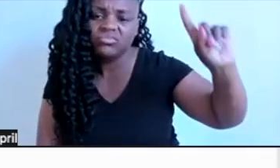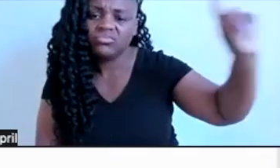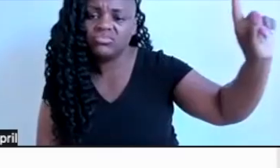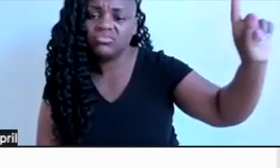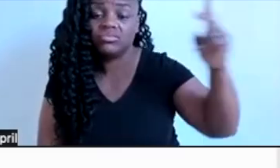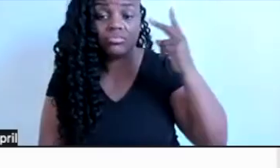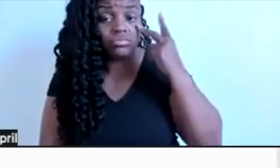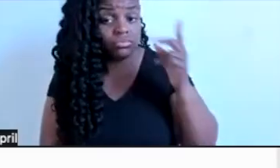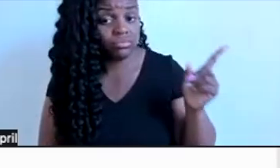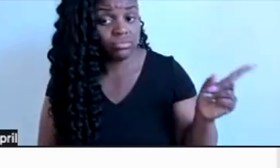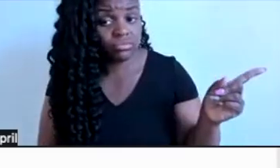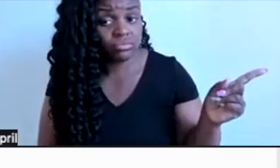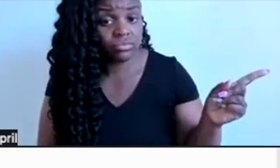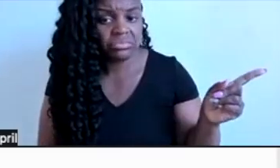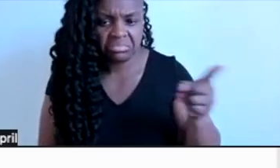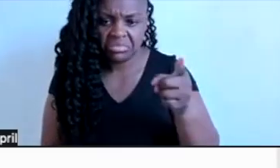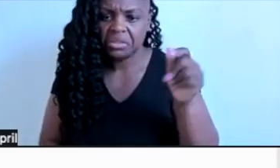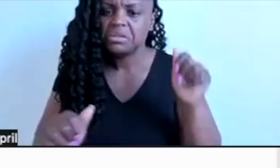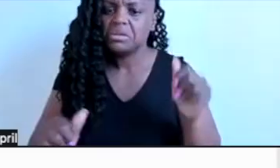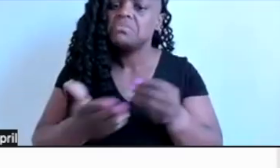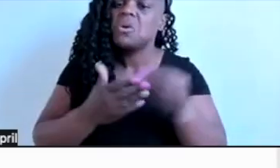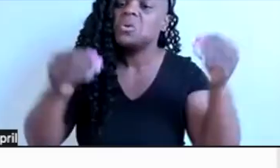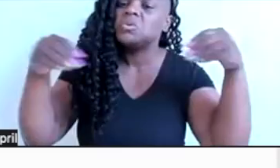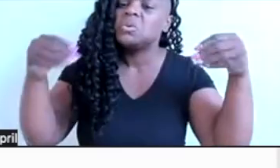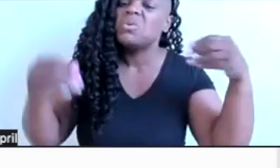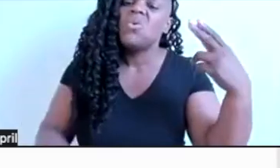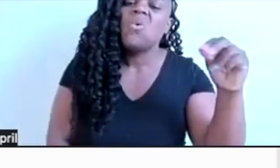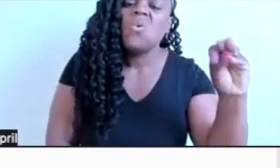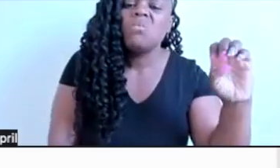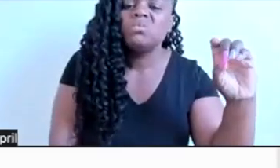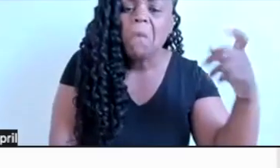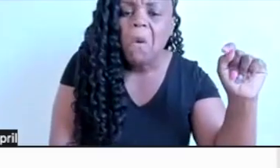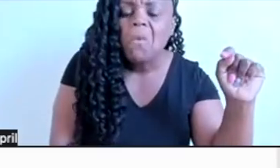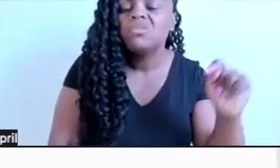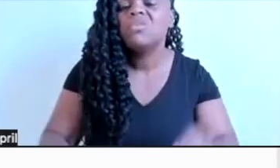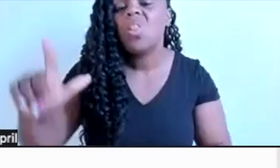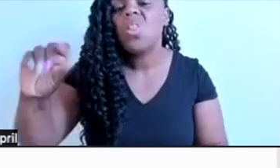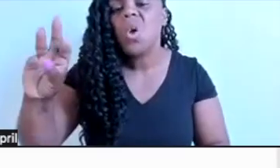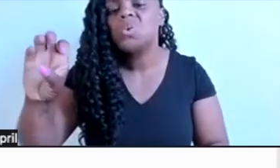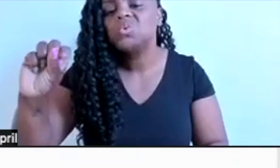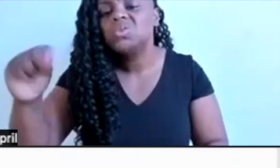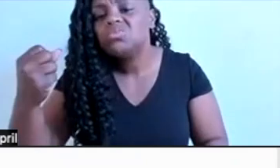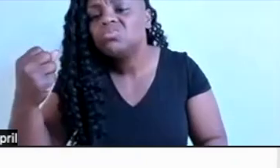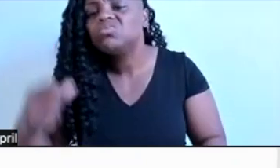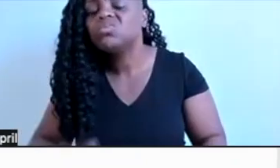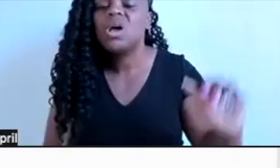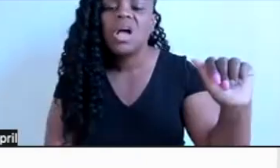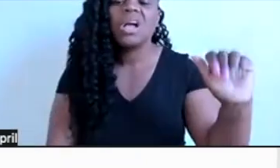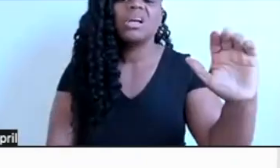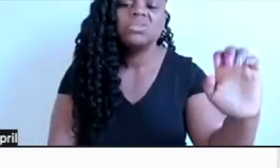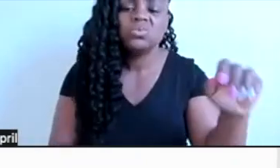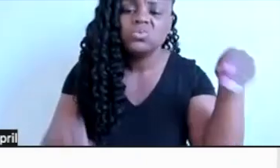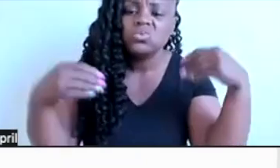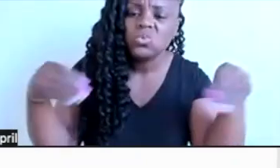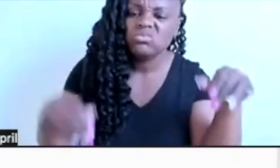home improvement store like Home Depot, Lowe's, Ace Hardware, or a local fire extinguisher company. For home use,